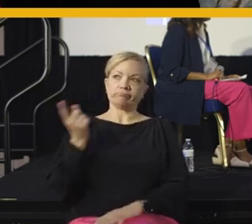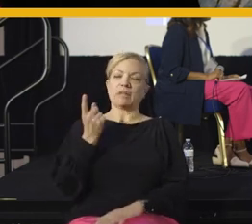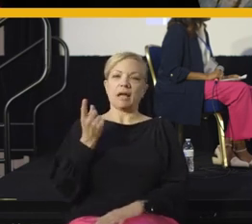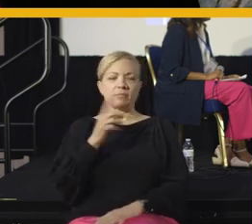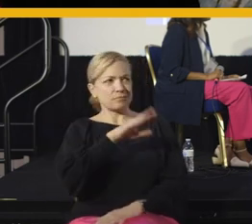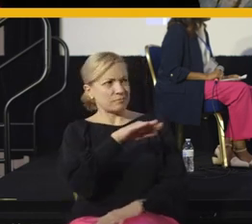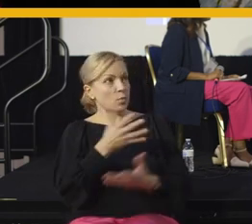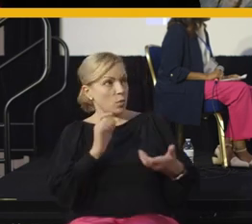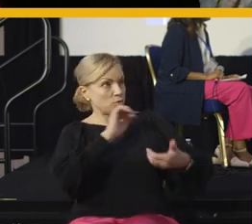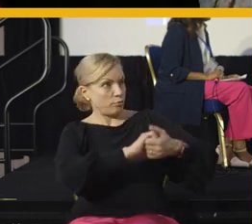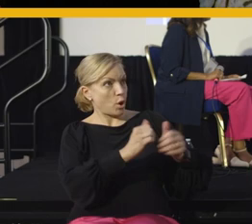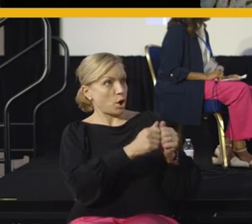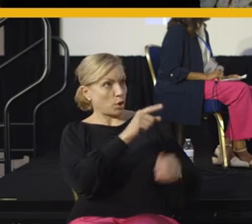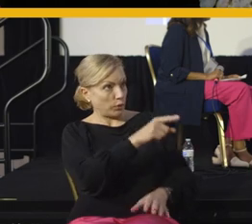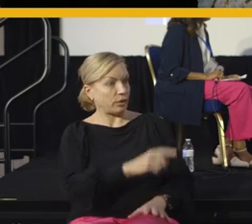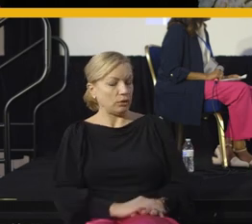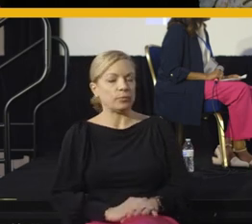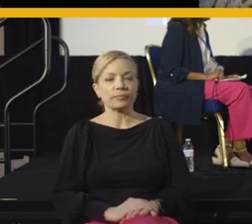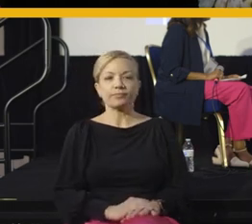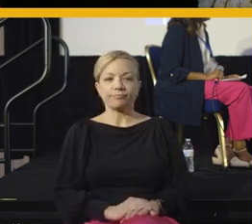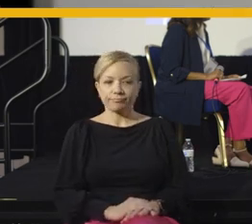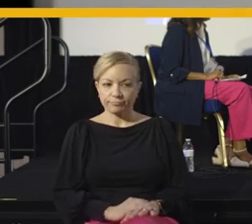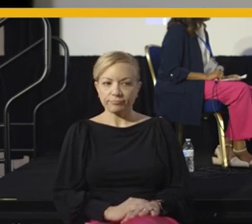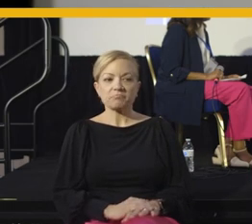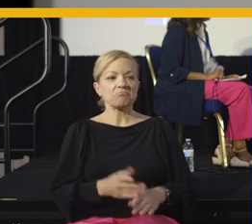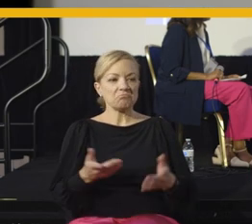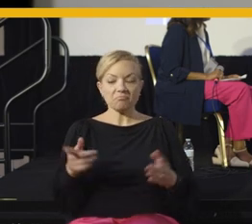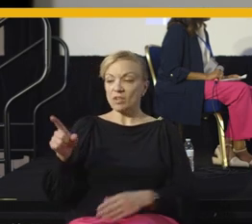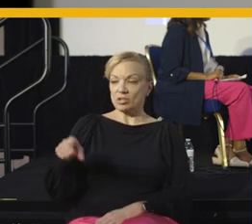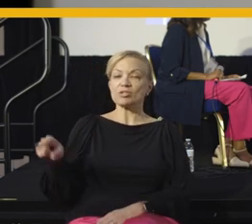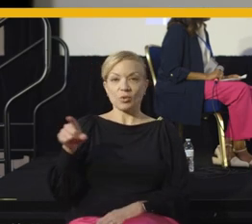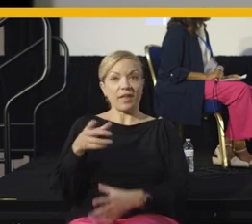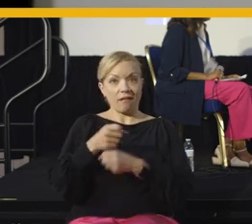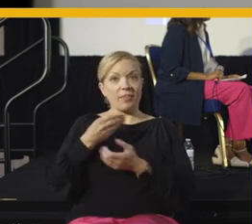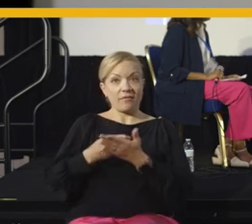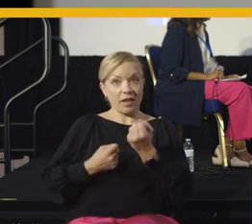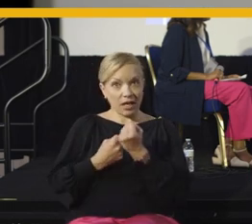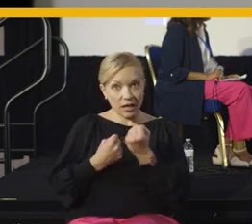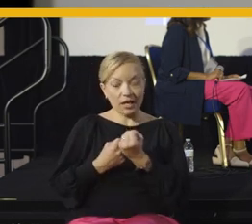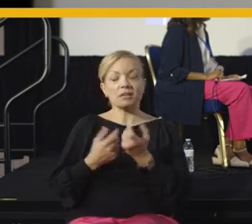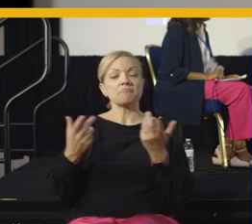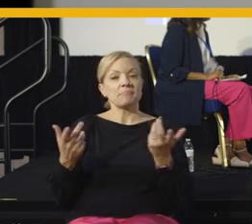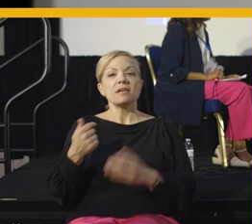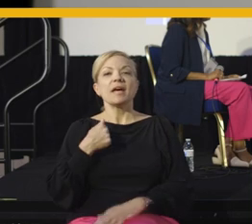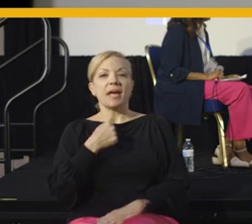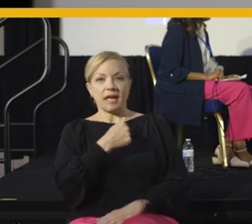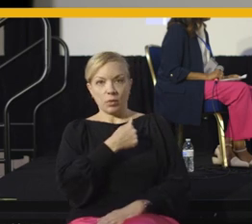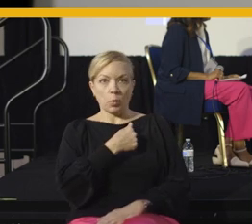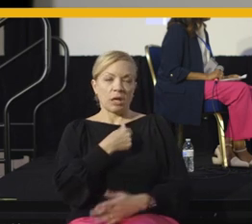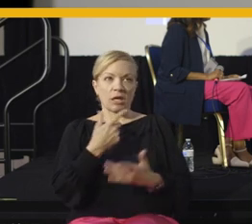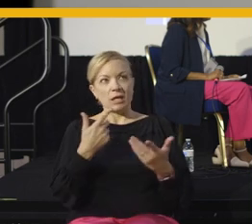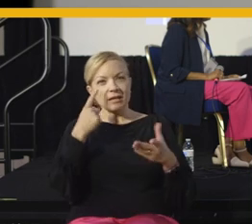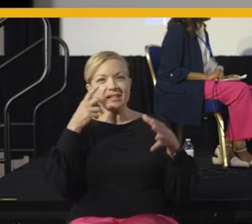like to partner with you guys. And they ended up getting the funding, and we've basically approached it